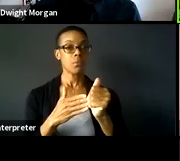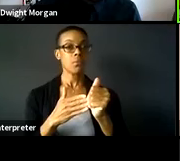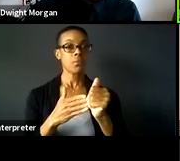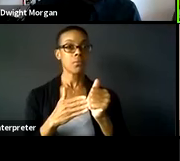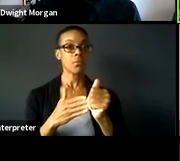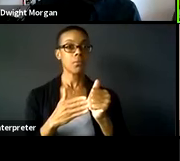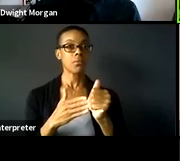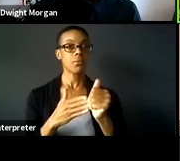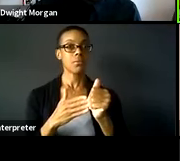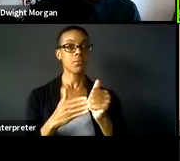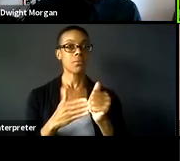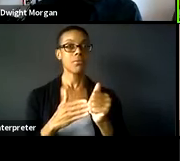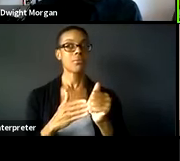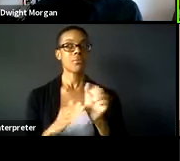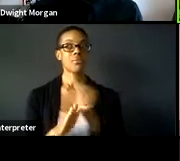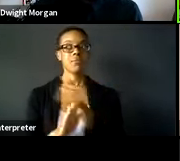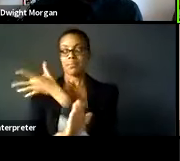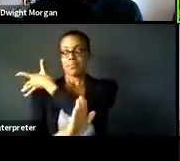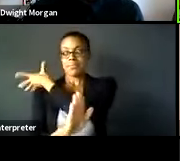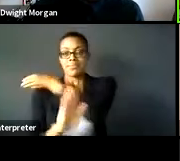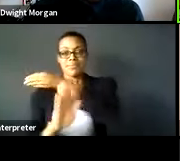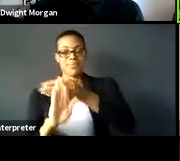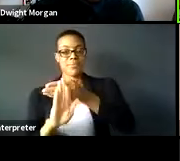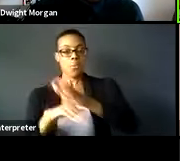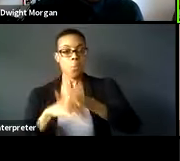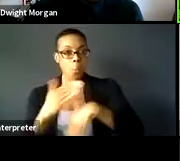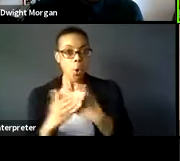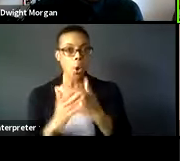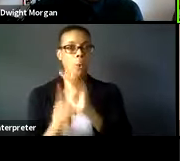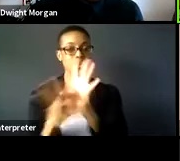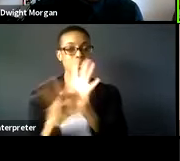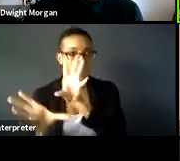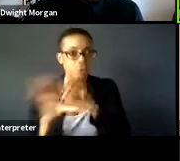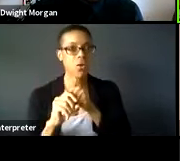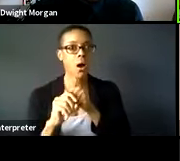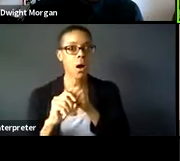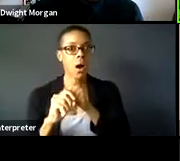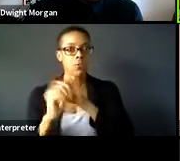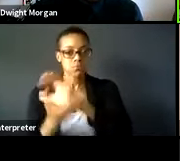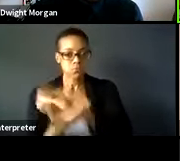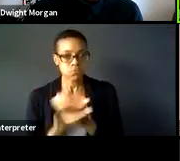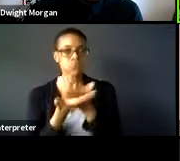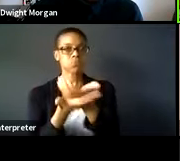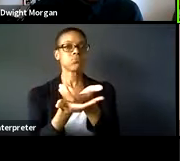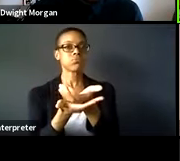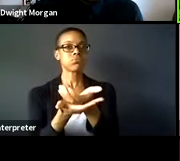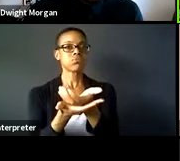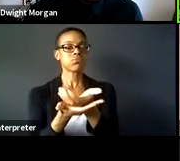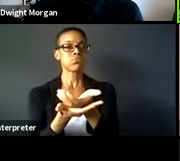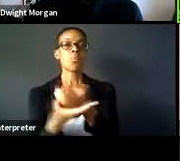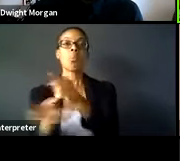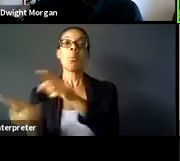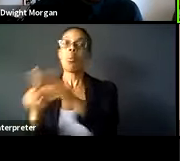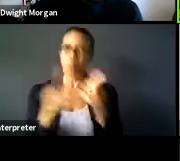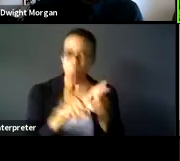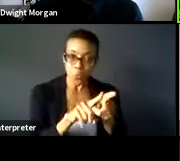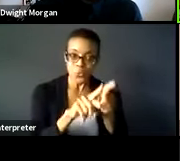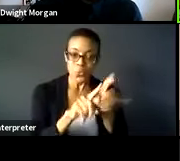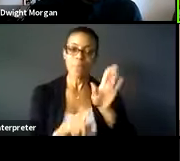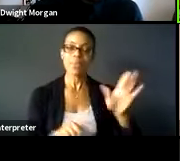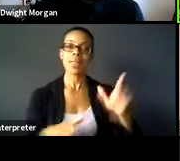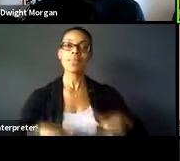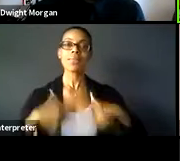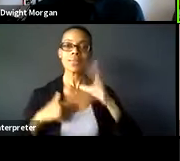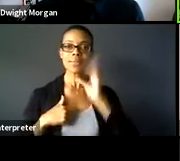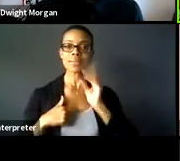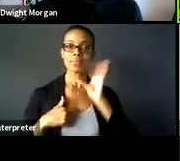would bring on the table, but also on the top of that, they will bring their lived experiences and